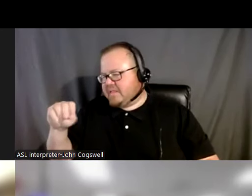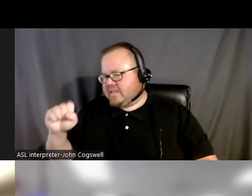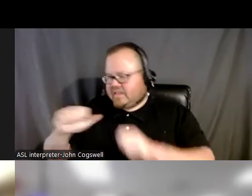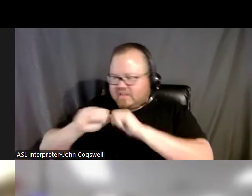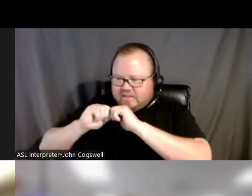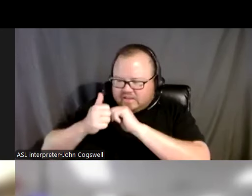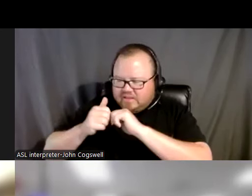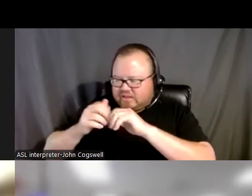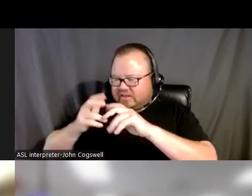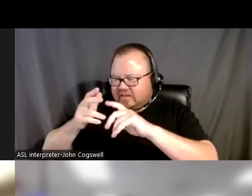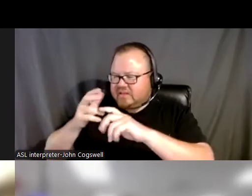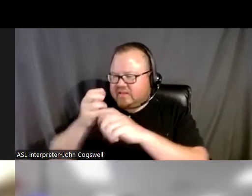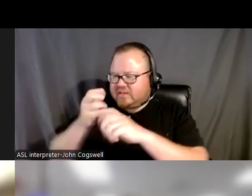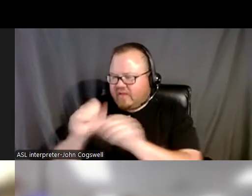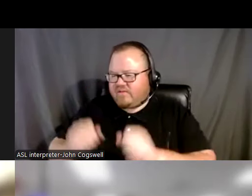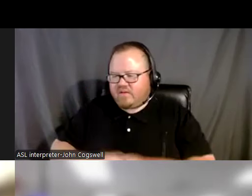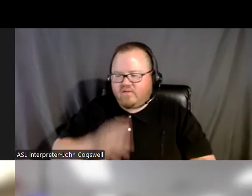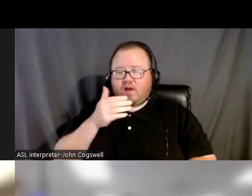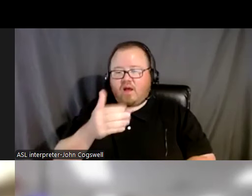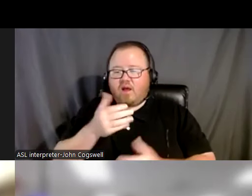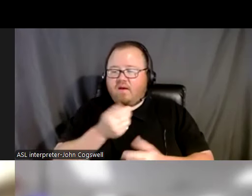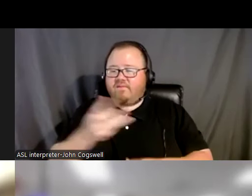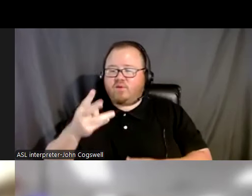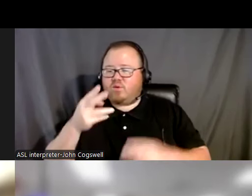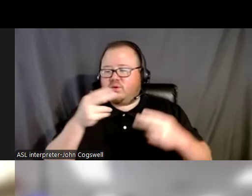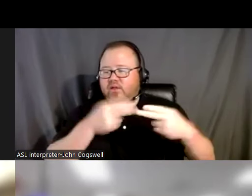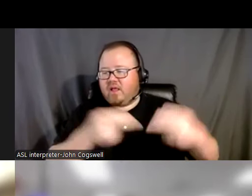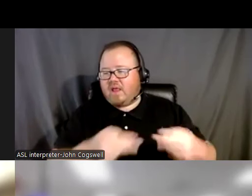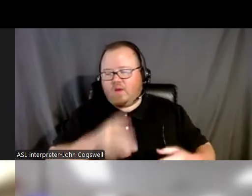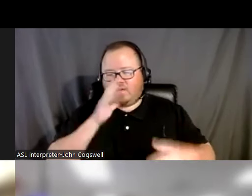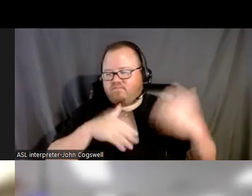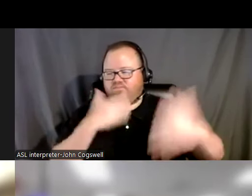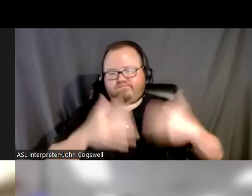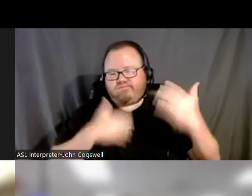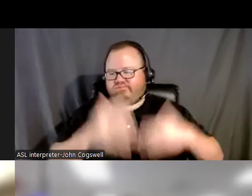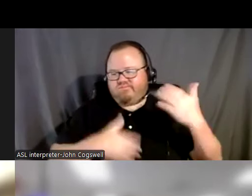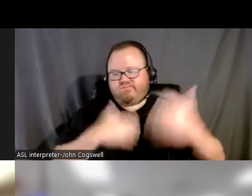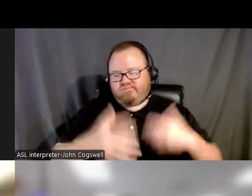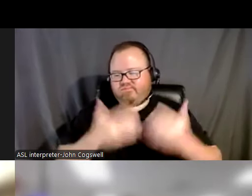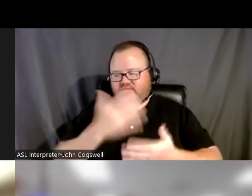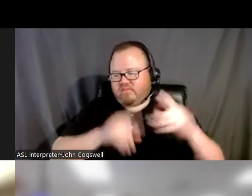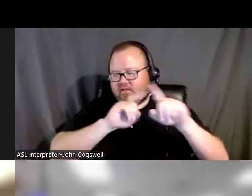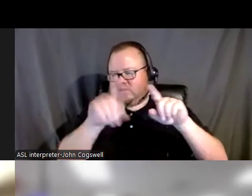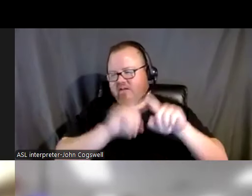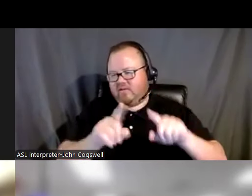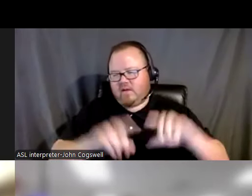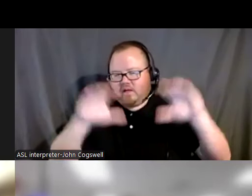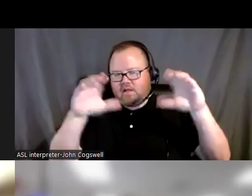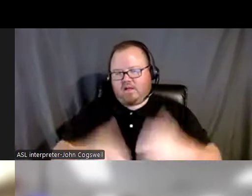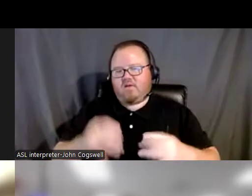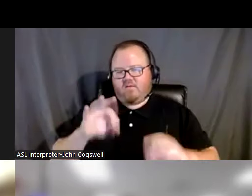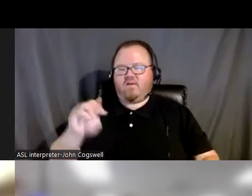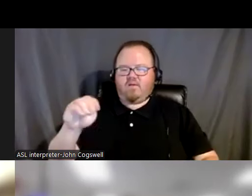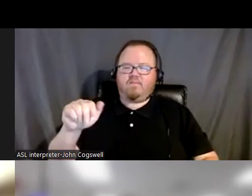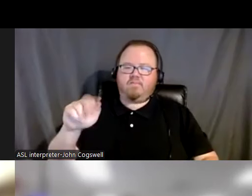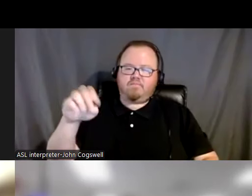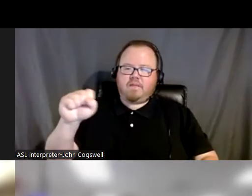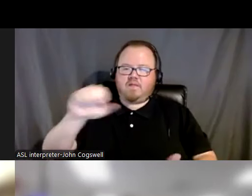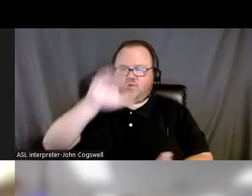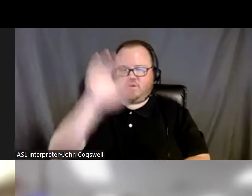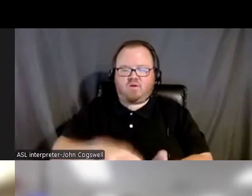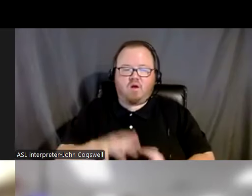right, so over the next few slides, we're just going to breeze through some of the other categories of means reduction. So on